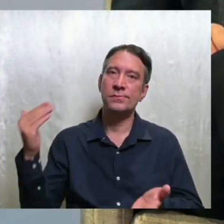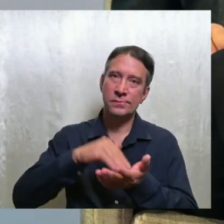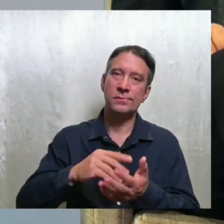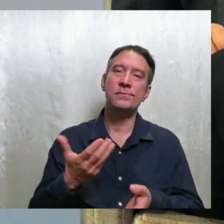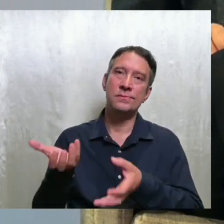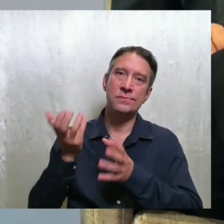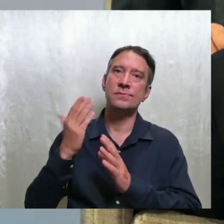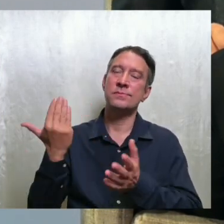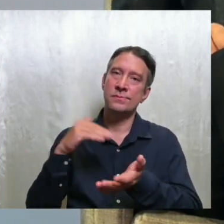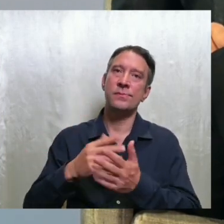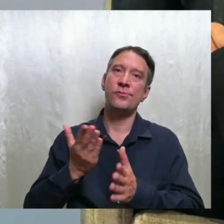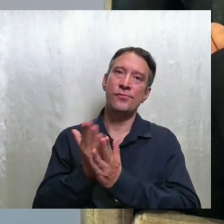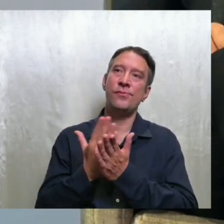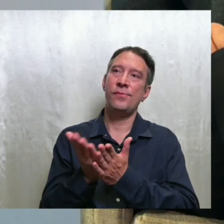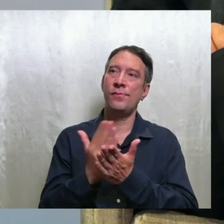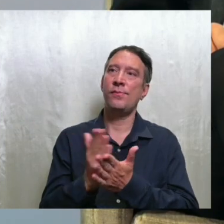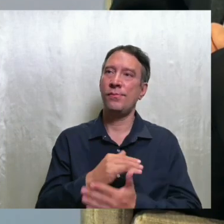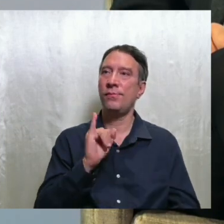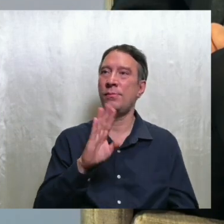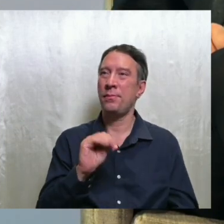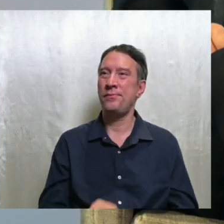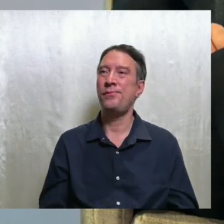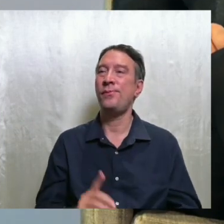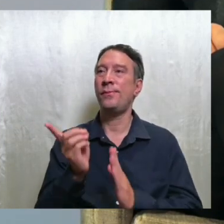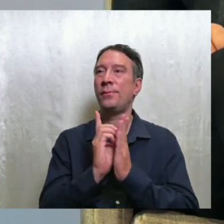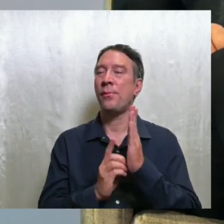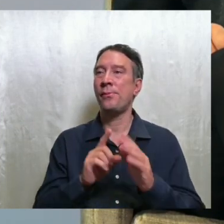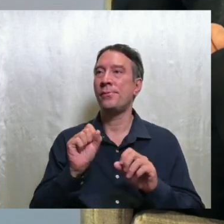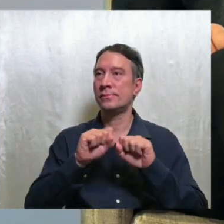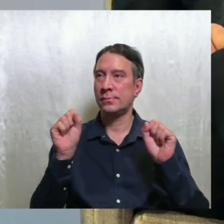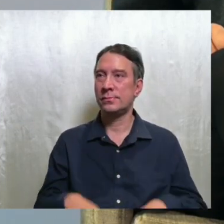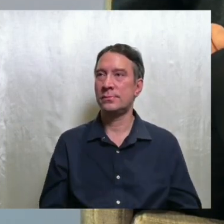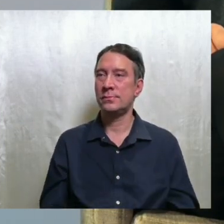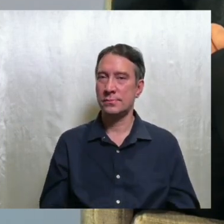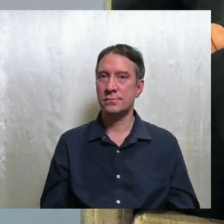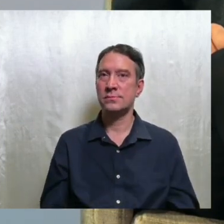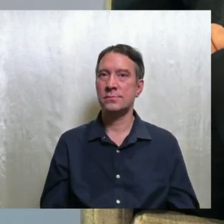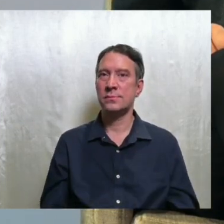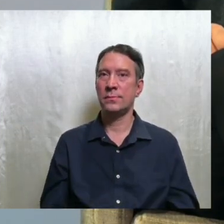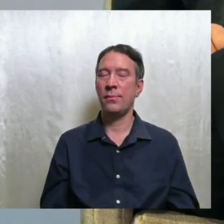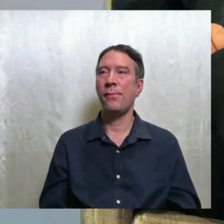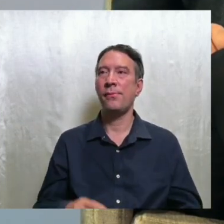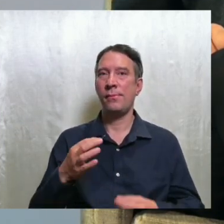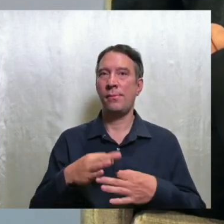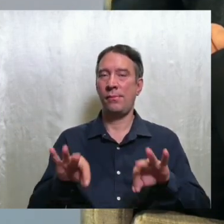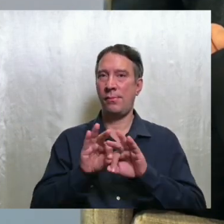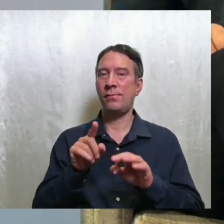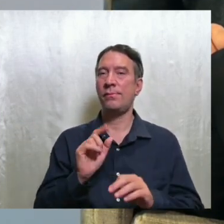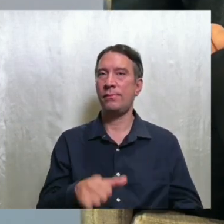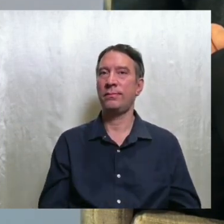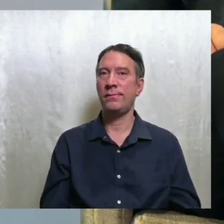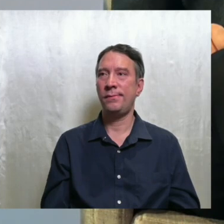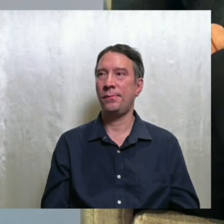and refresh their memory and jog them through the memory lane, so that, you know, when the lesson is going to become